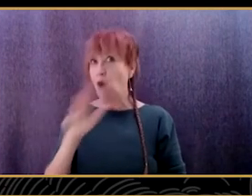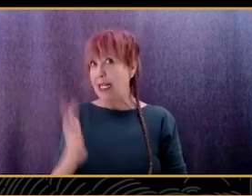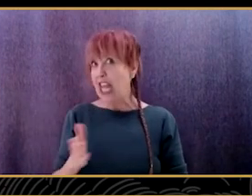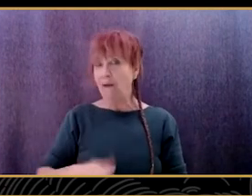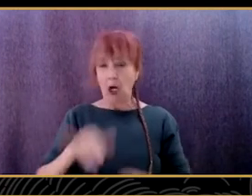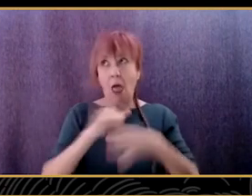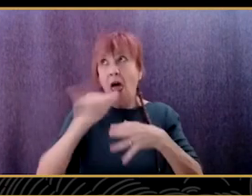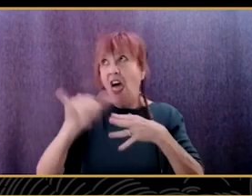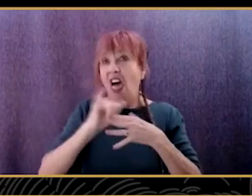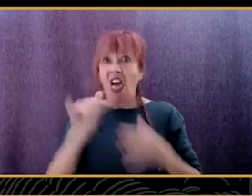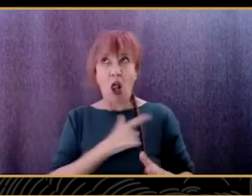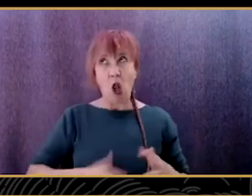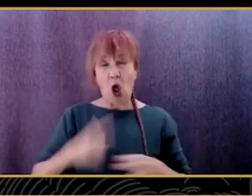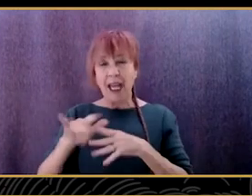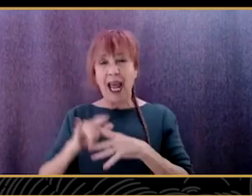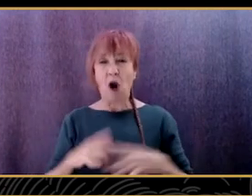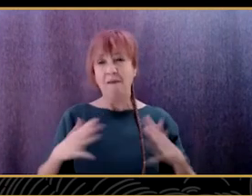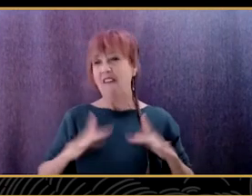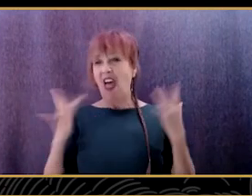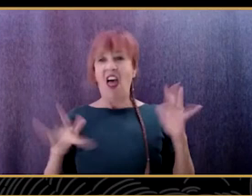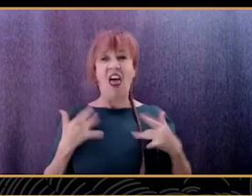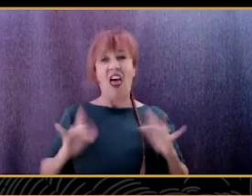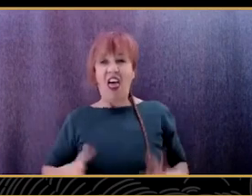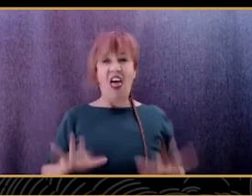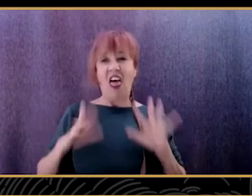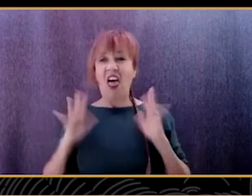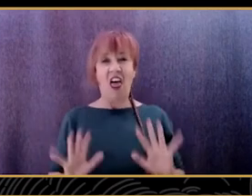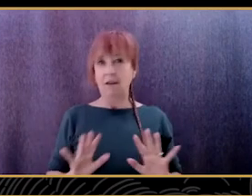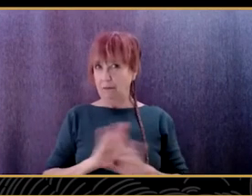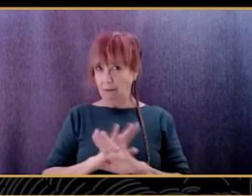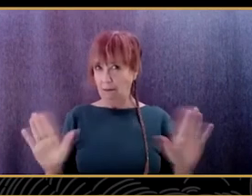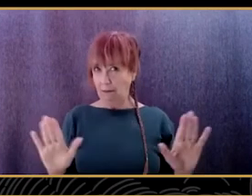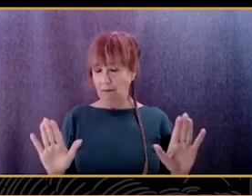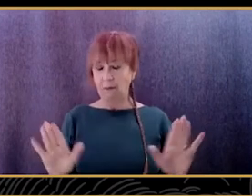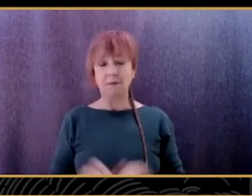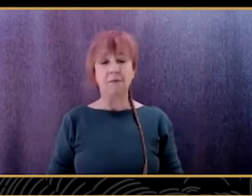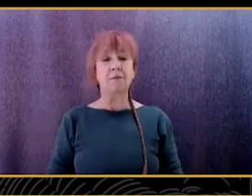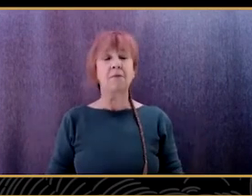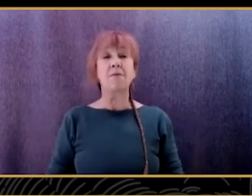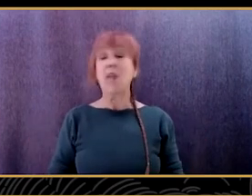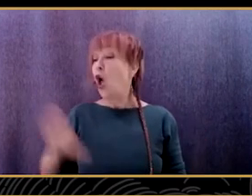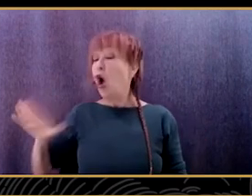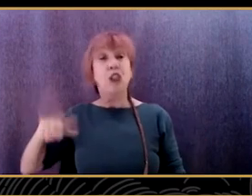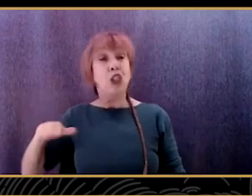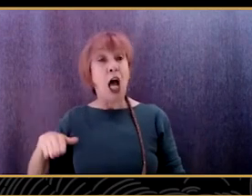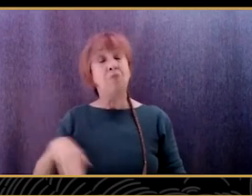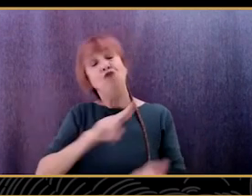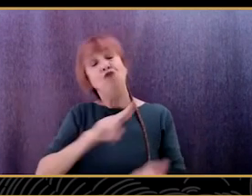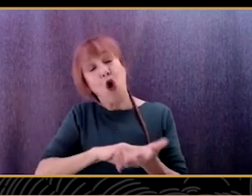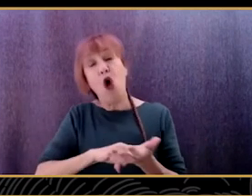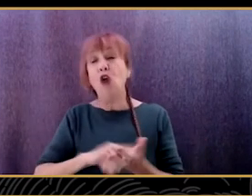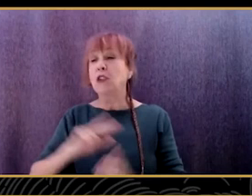of those thin sparkled skirts that flirted with her knees. She'd be a nurse or third grade teacher